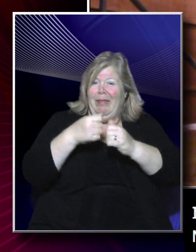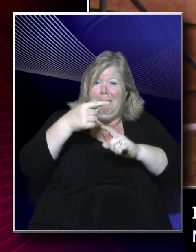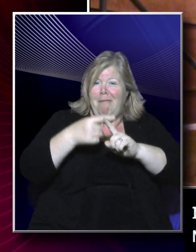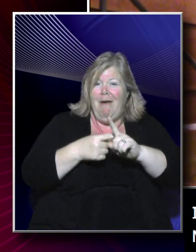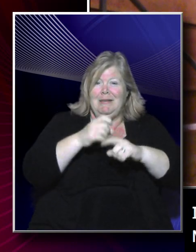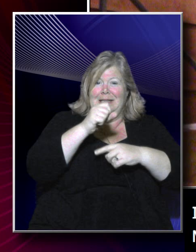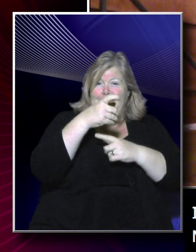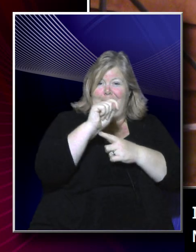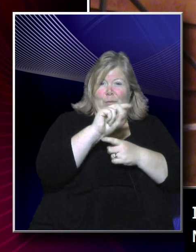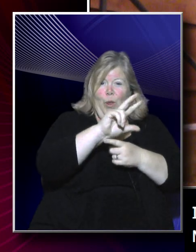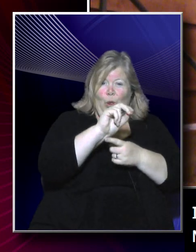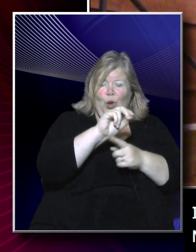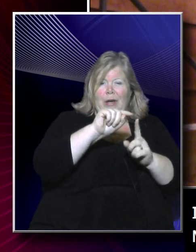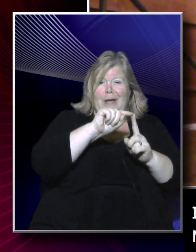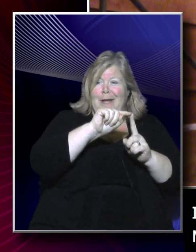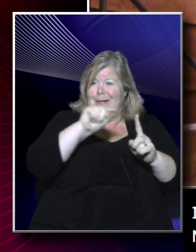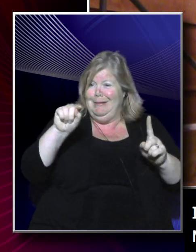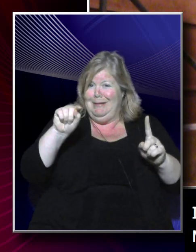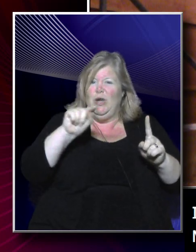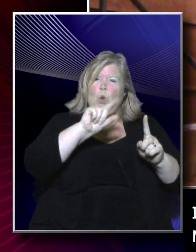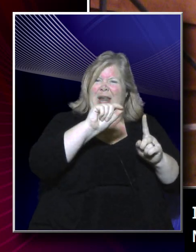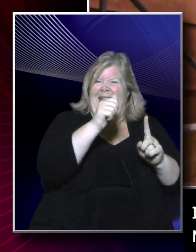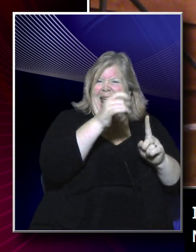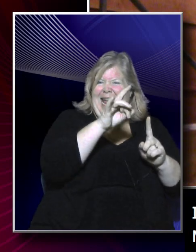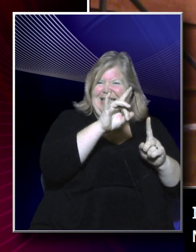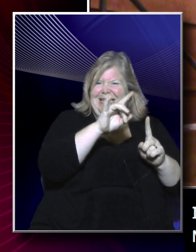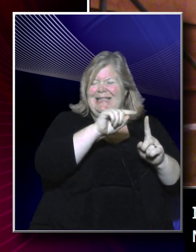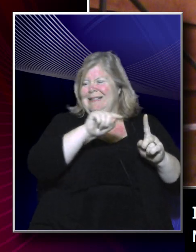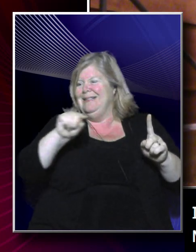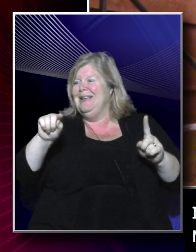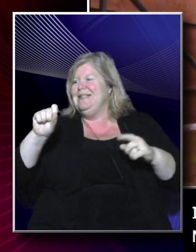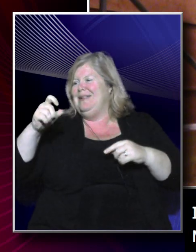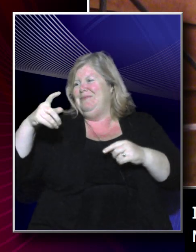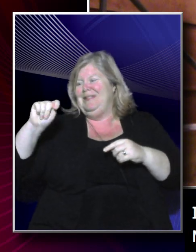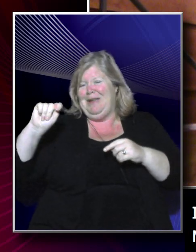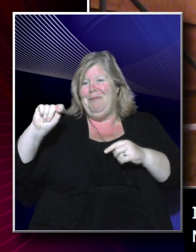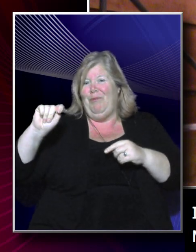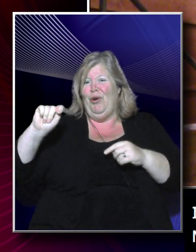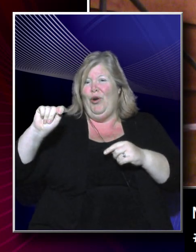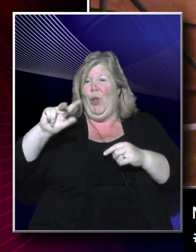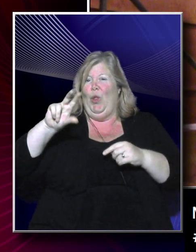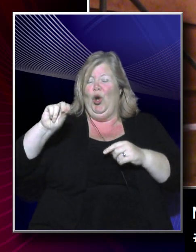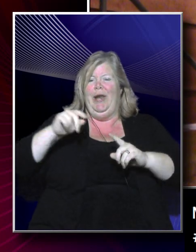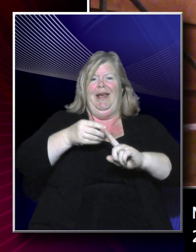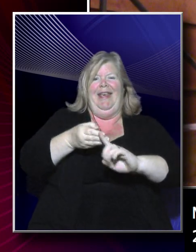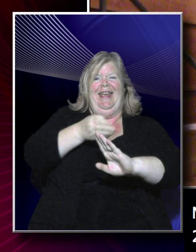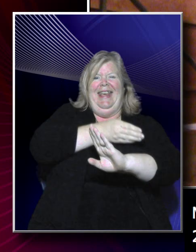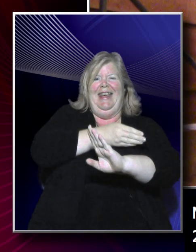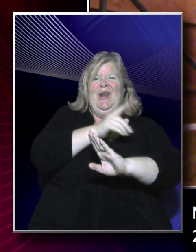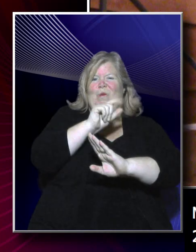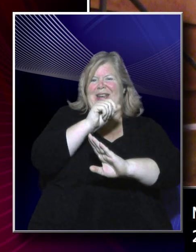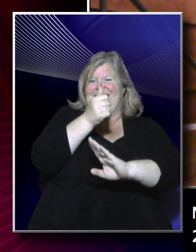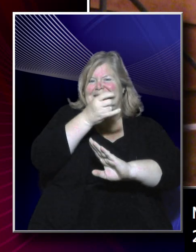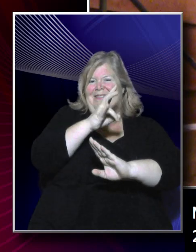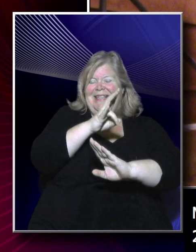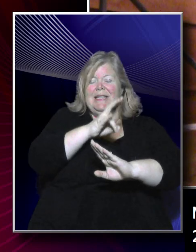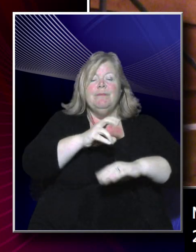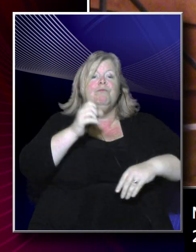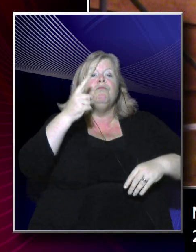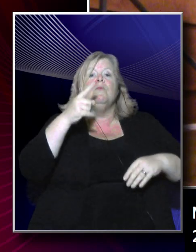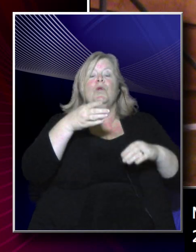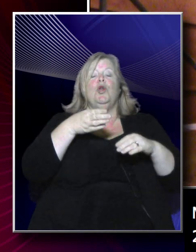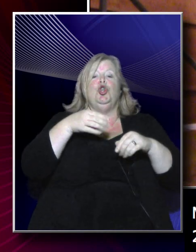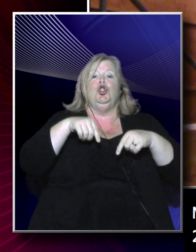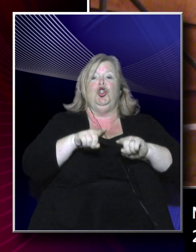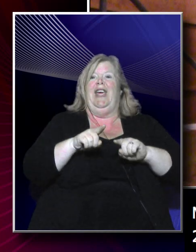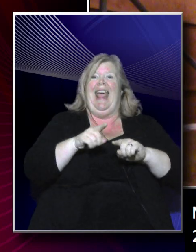30, 2018, and September 30, 2017. During the work session following